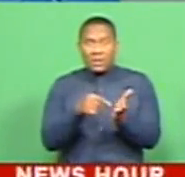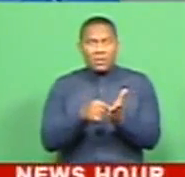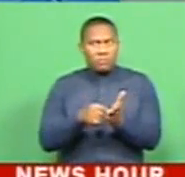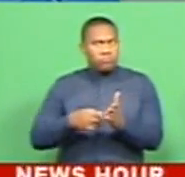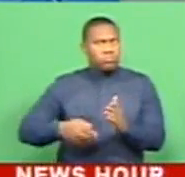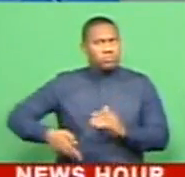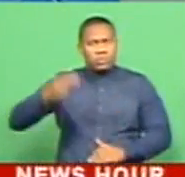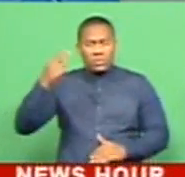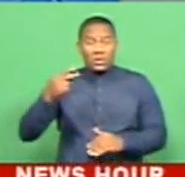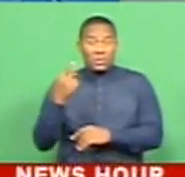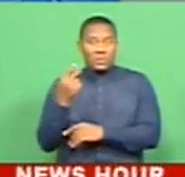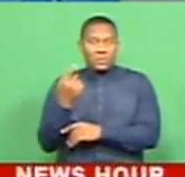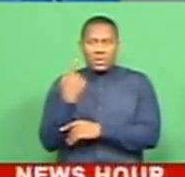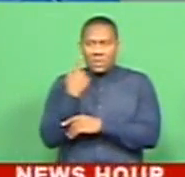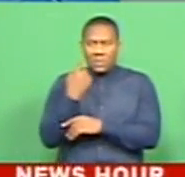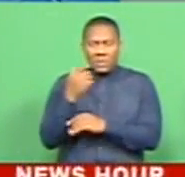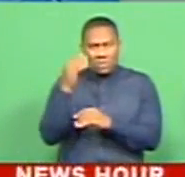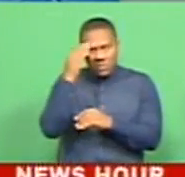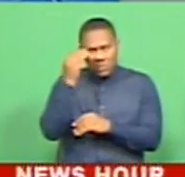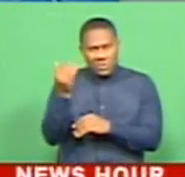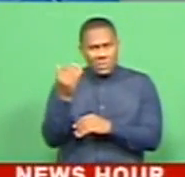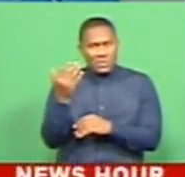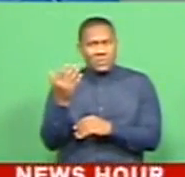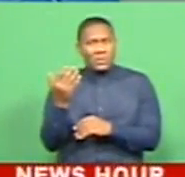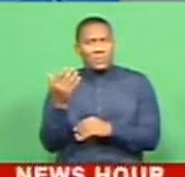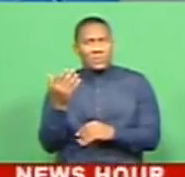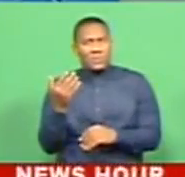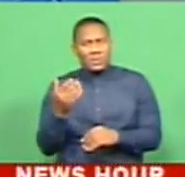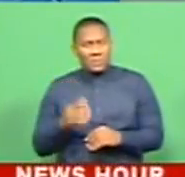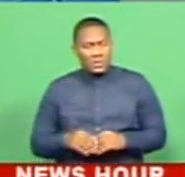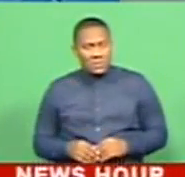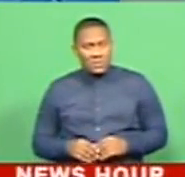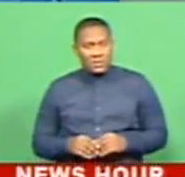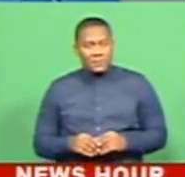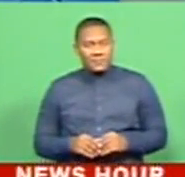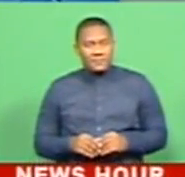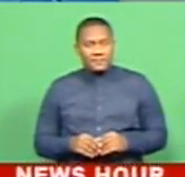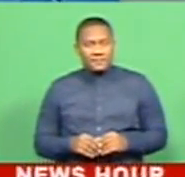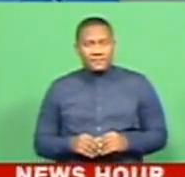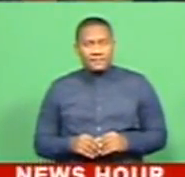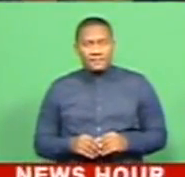recent history, has been triggered by the cost of cleaning up the financial sector.